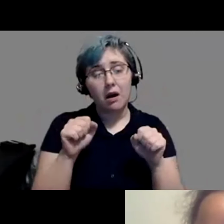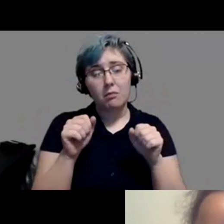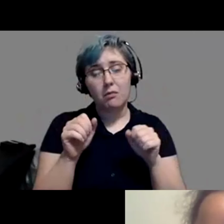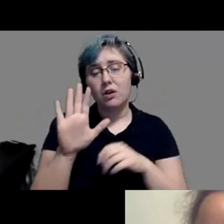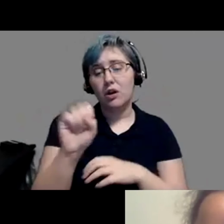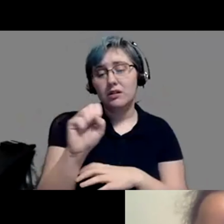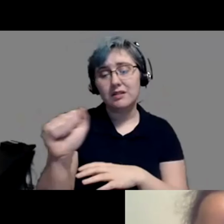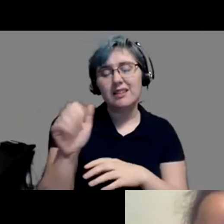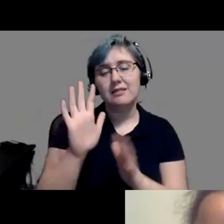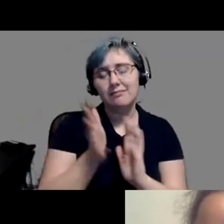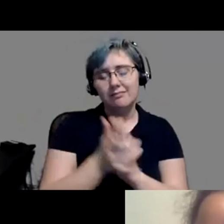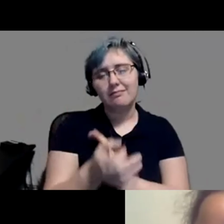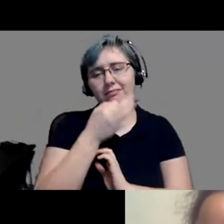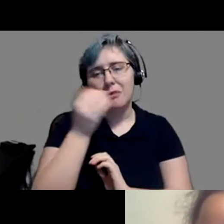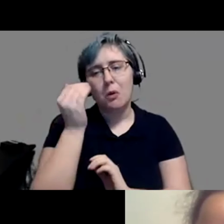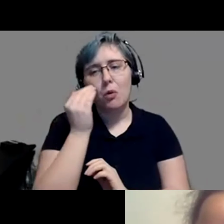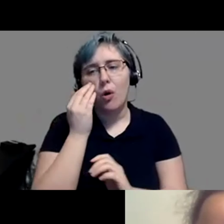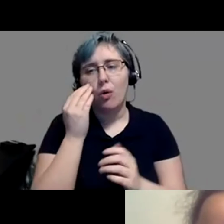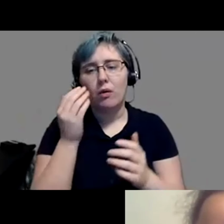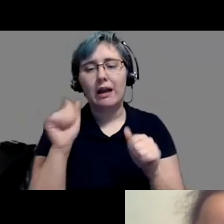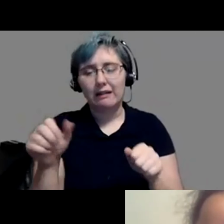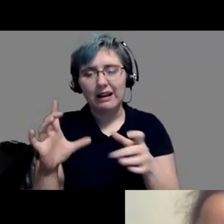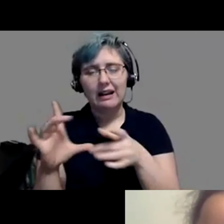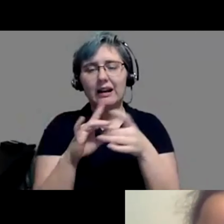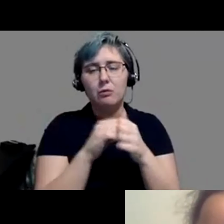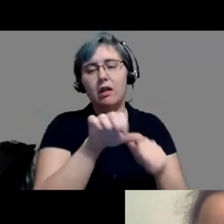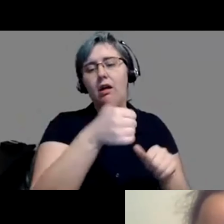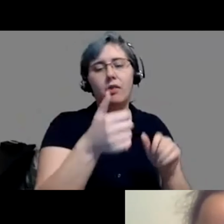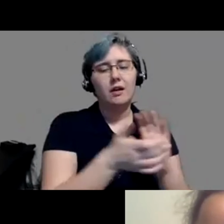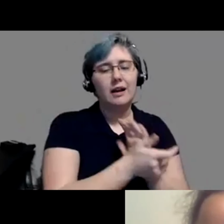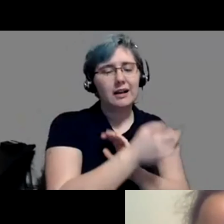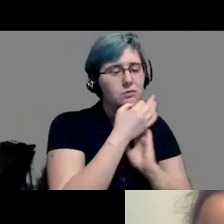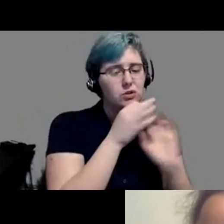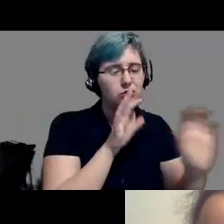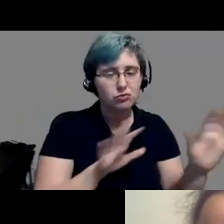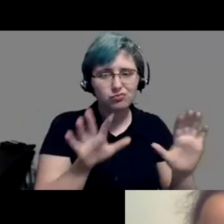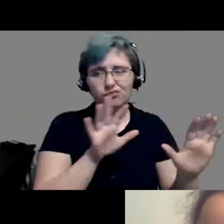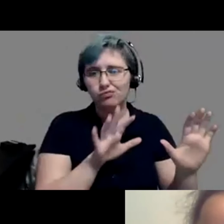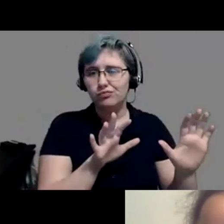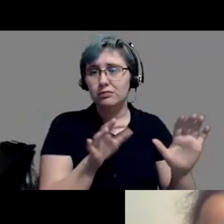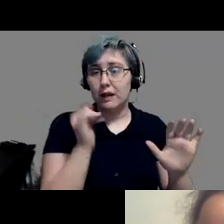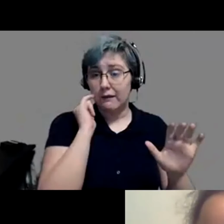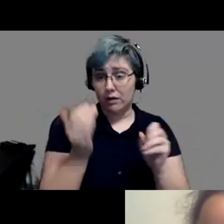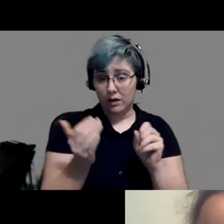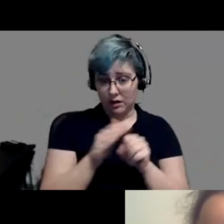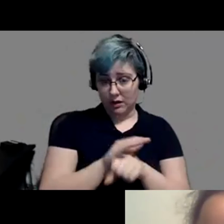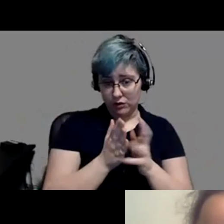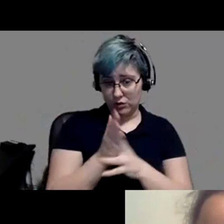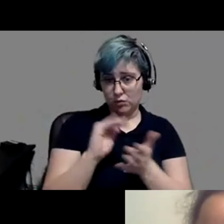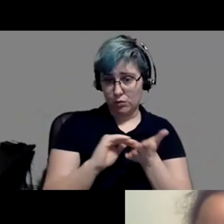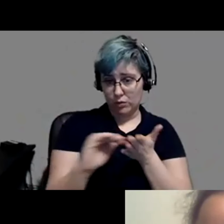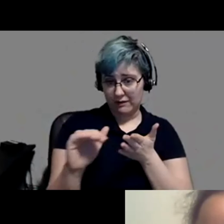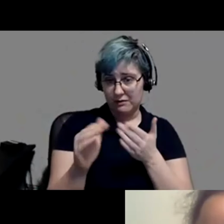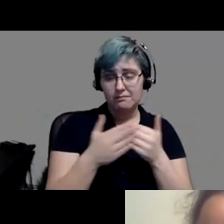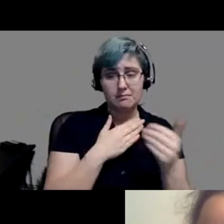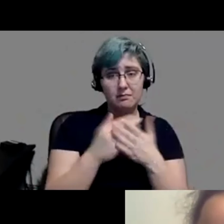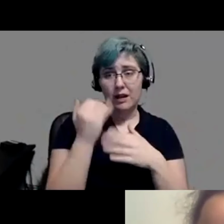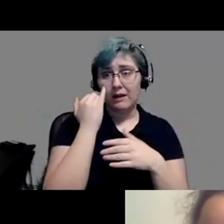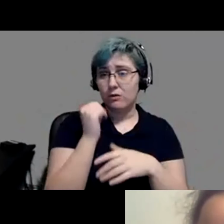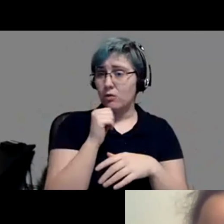on this and connect you with other people who are experts. If that's covered by your waiver, even if you don't use